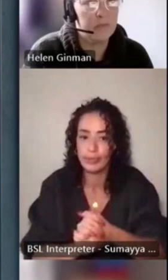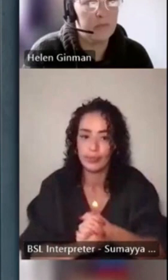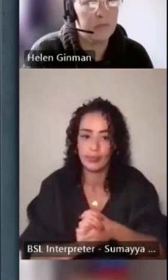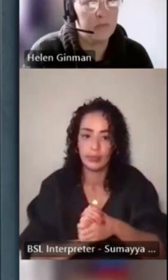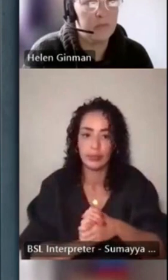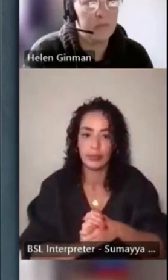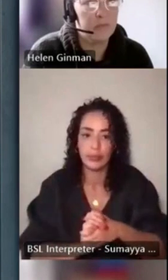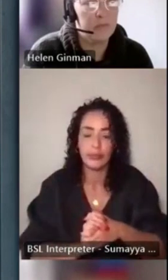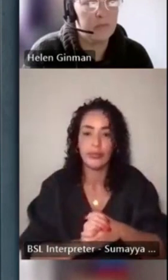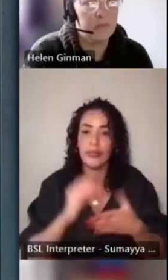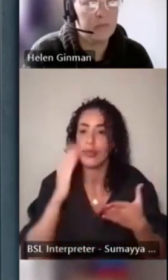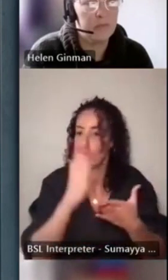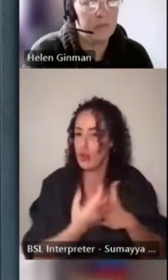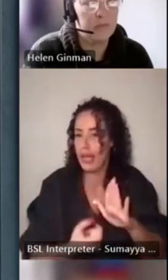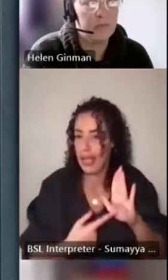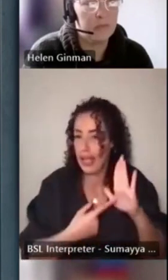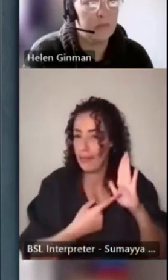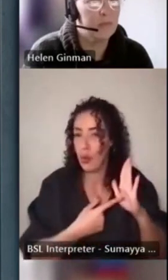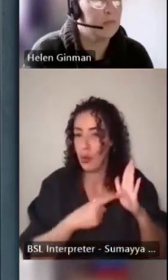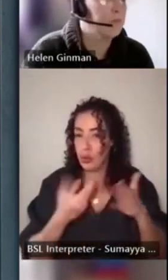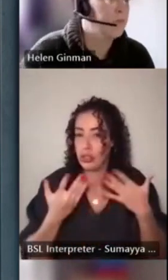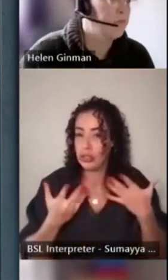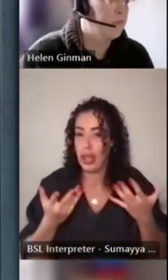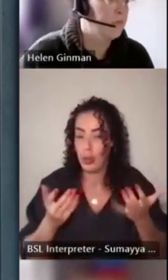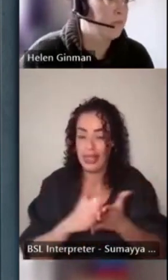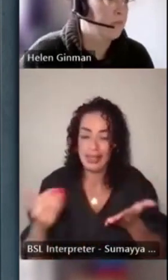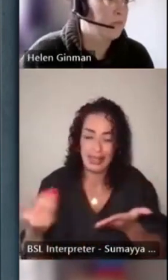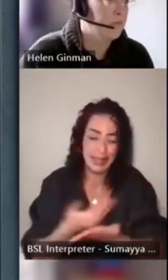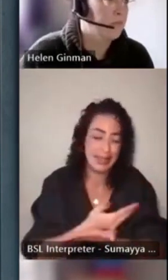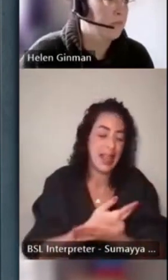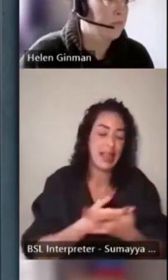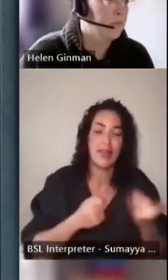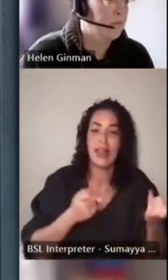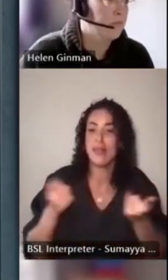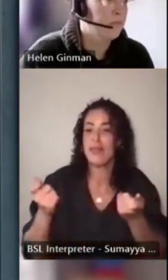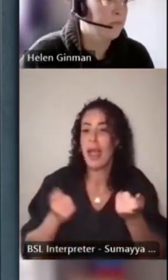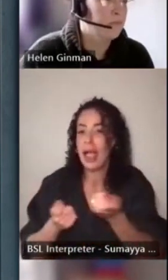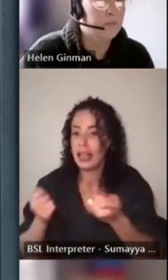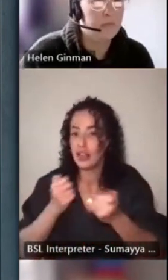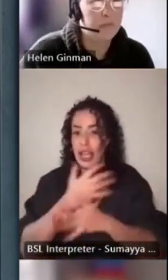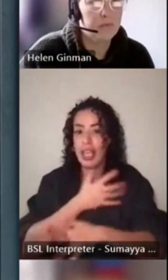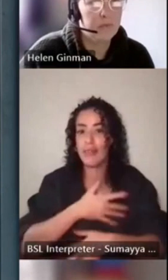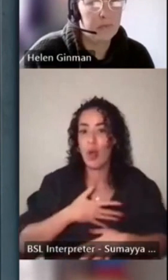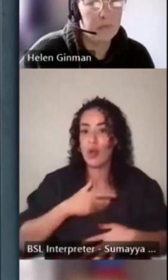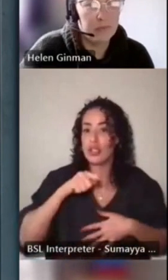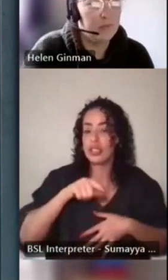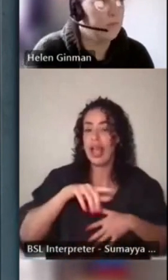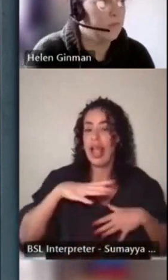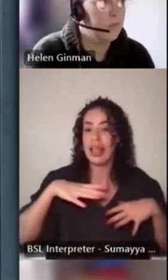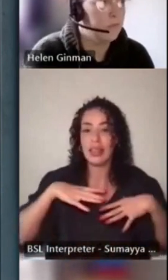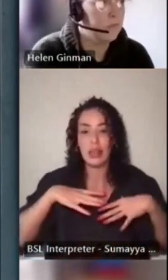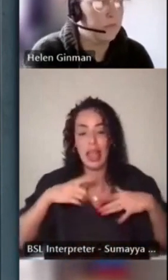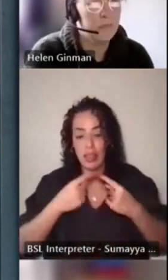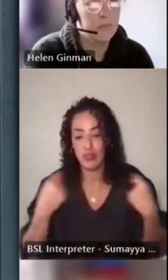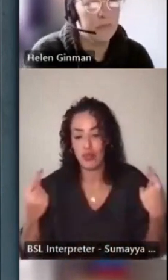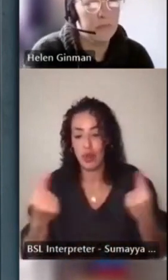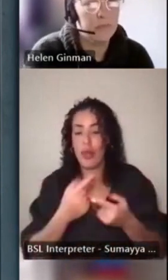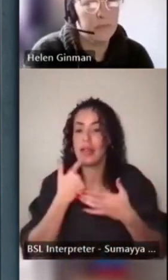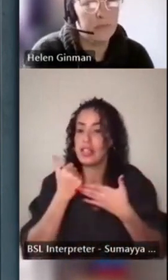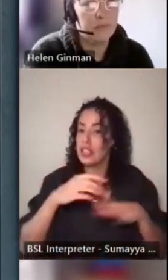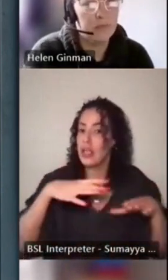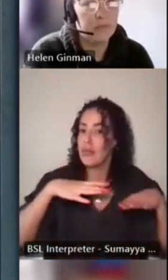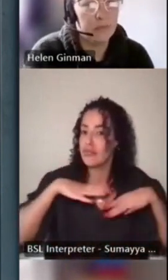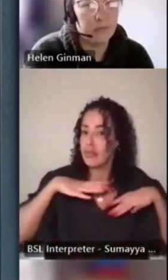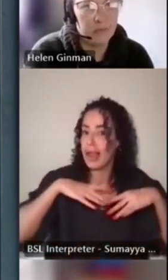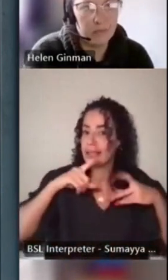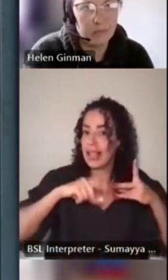that you safely manage all the emotions in the room and suggest taking breaks if you feel that it's becoming too heated. And you might want to suggest some of